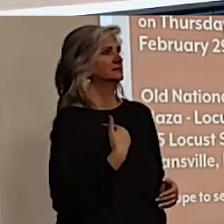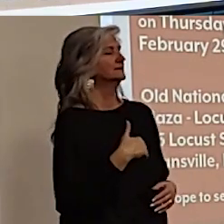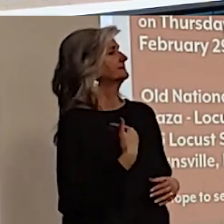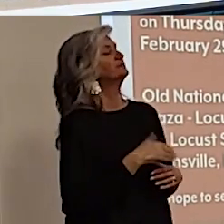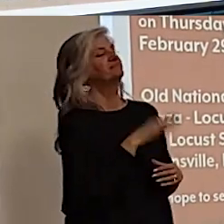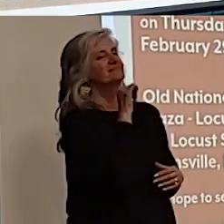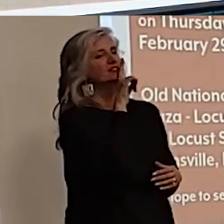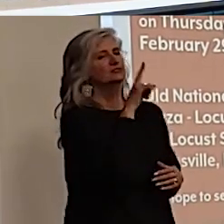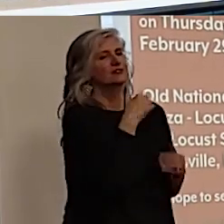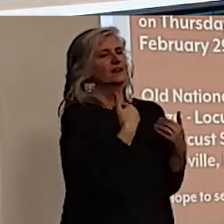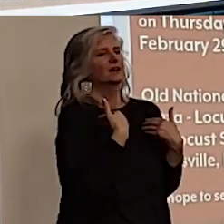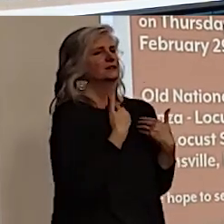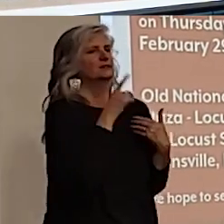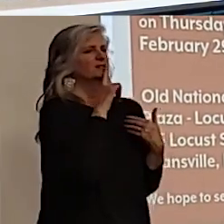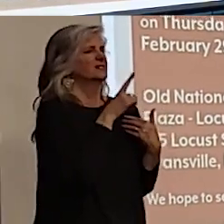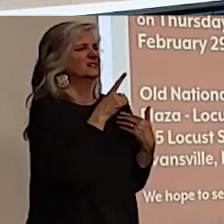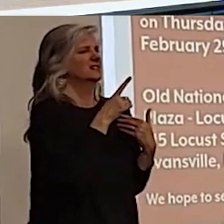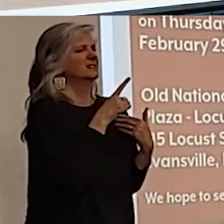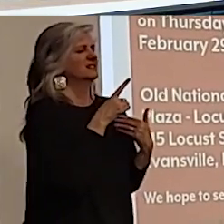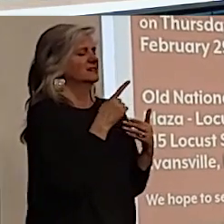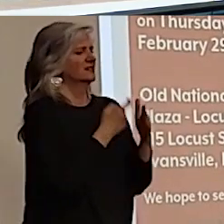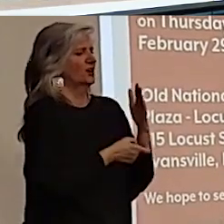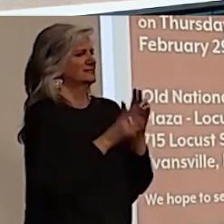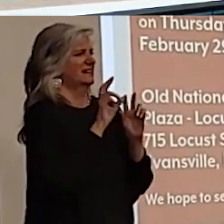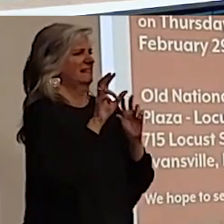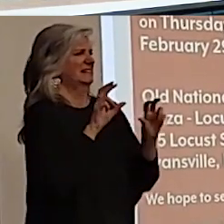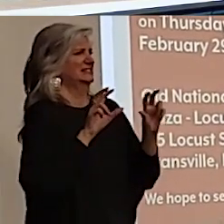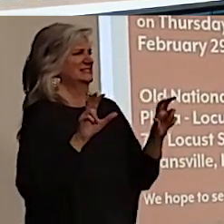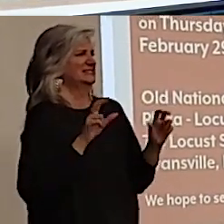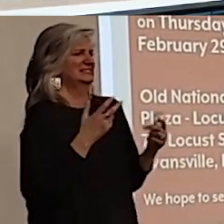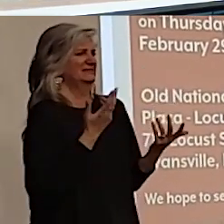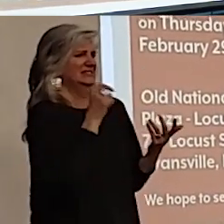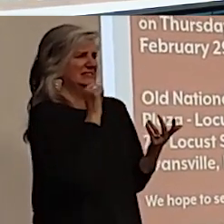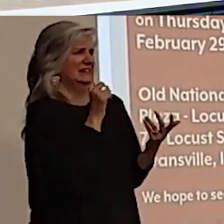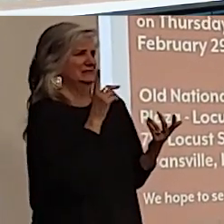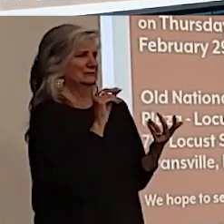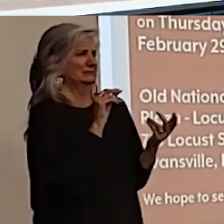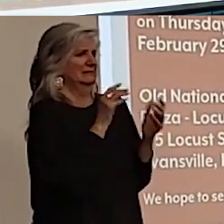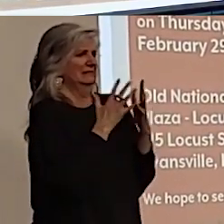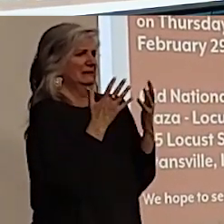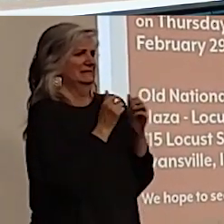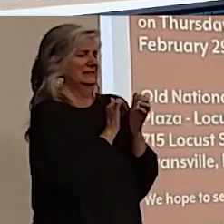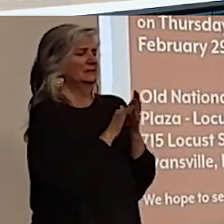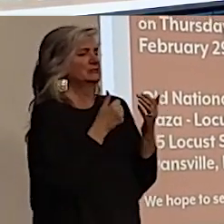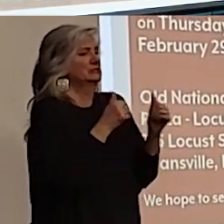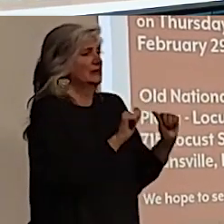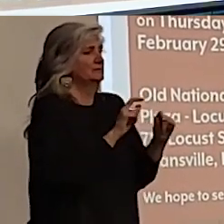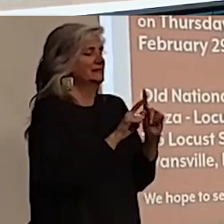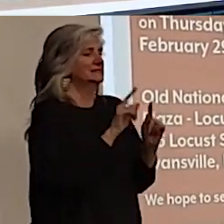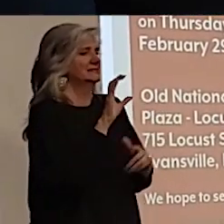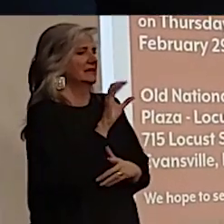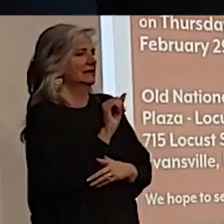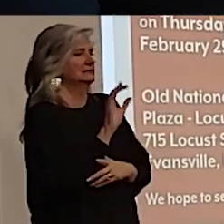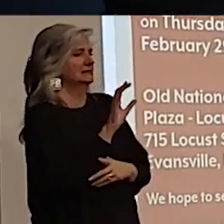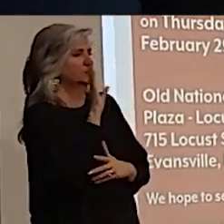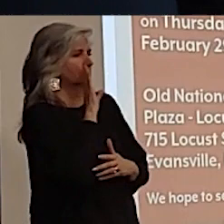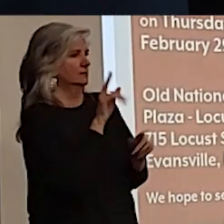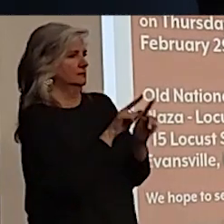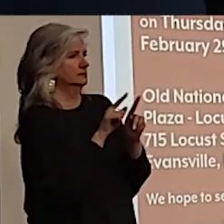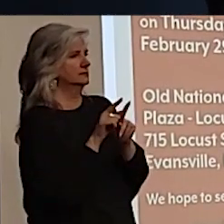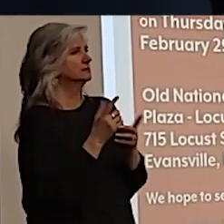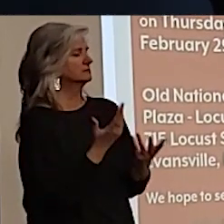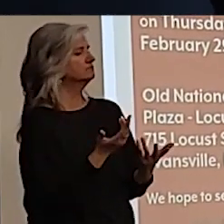I'm not sure we got real far on some of the cost allocation stuff, but we tried. But then CAC will also,